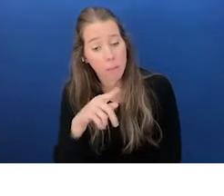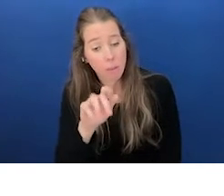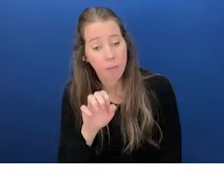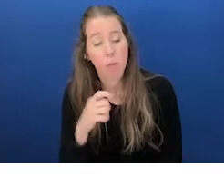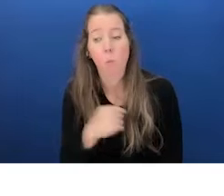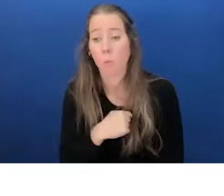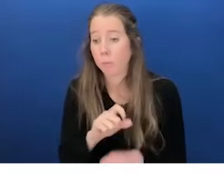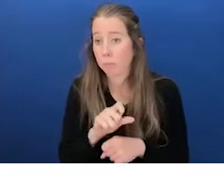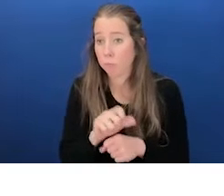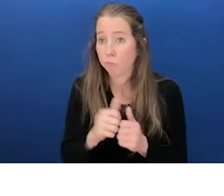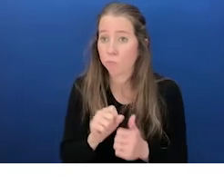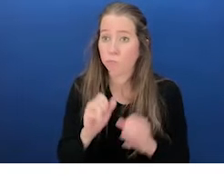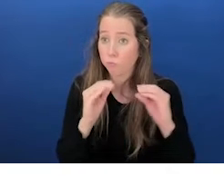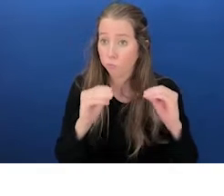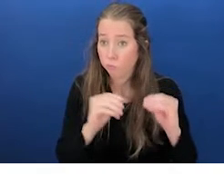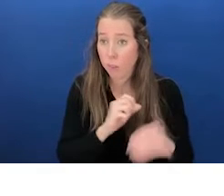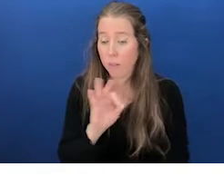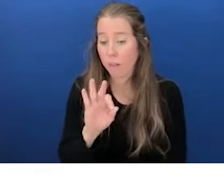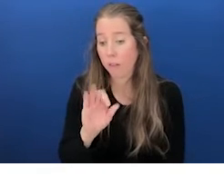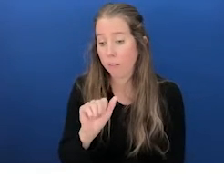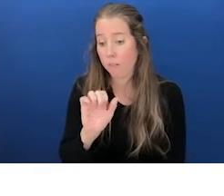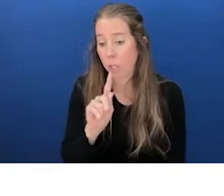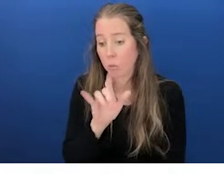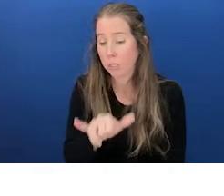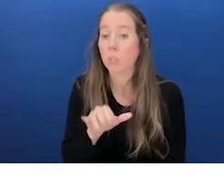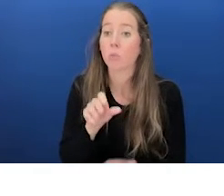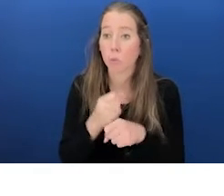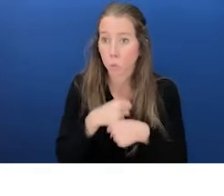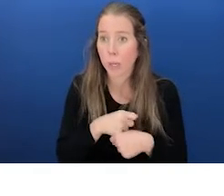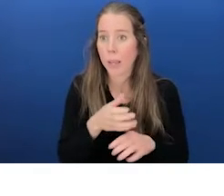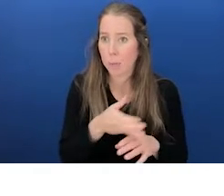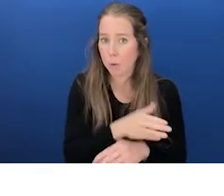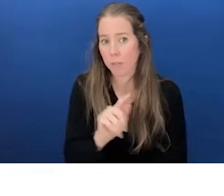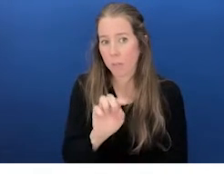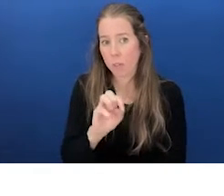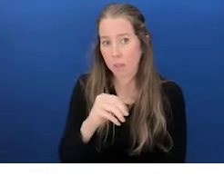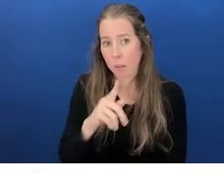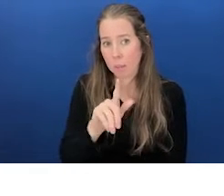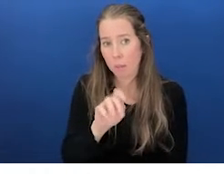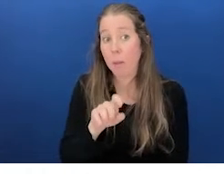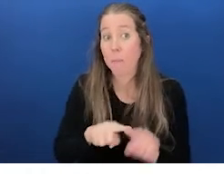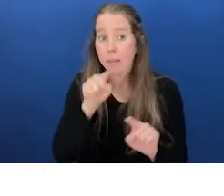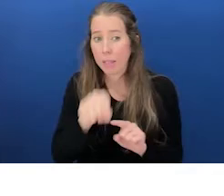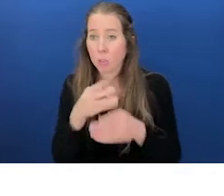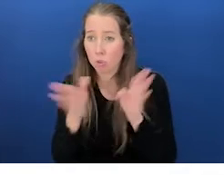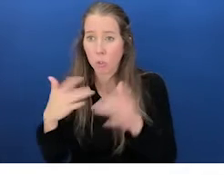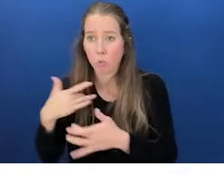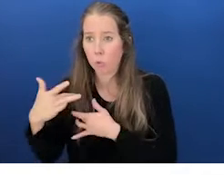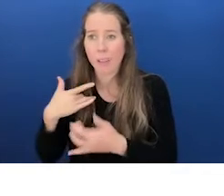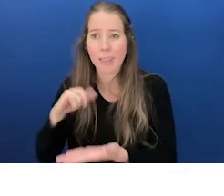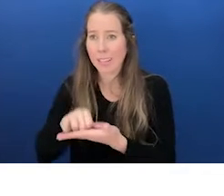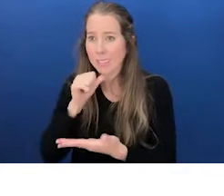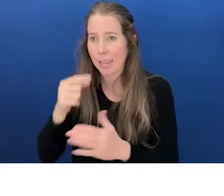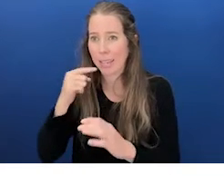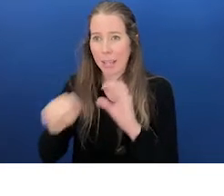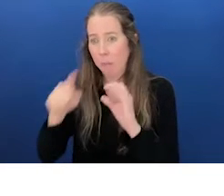the instructional faculty to create those previous templates. The general concern is not an email that we sent out